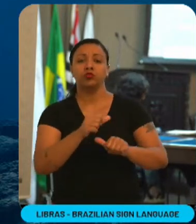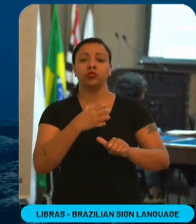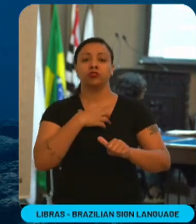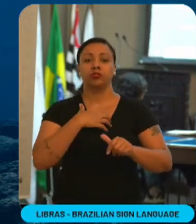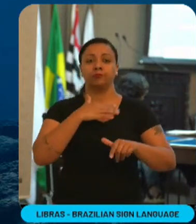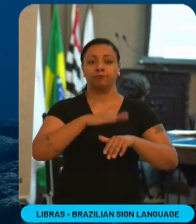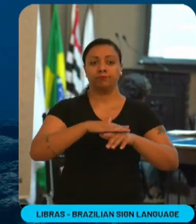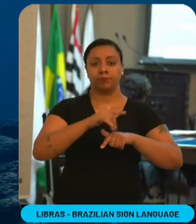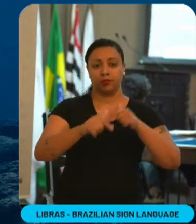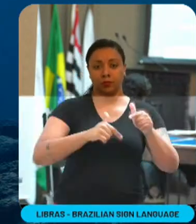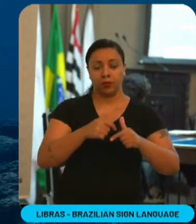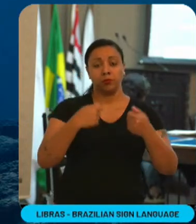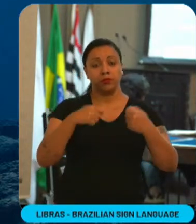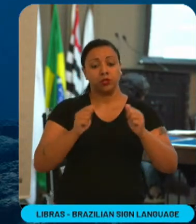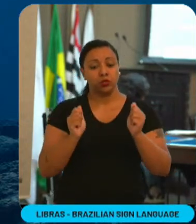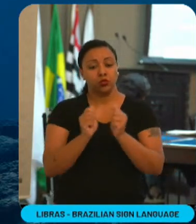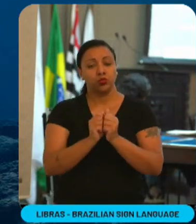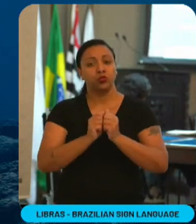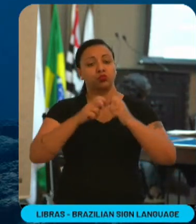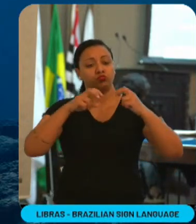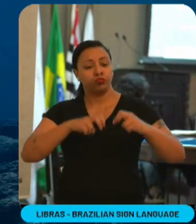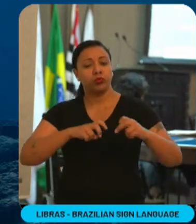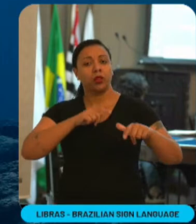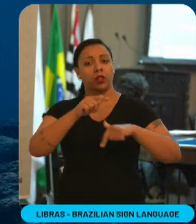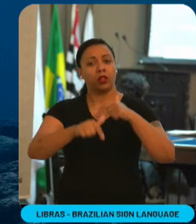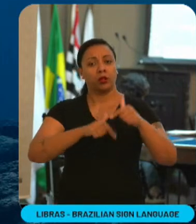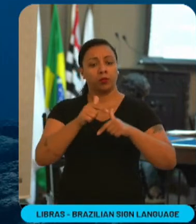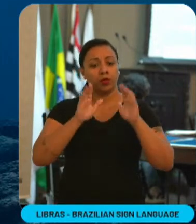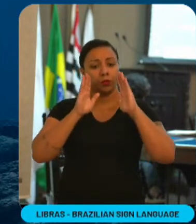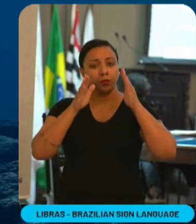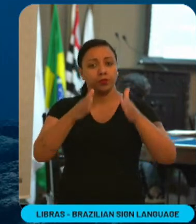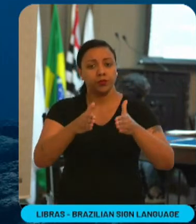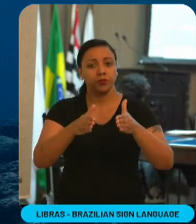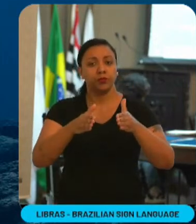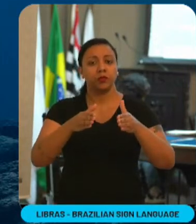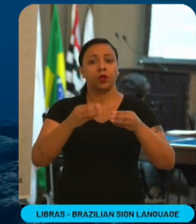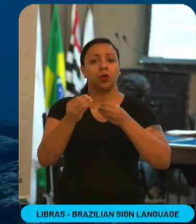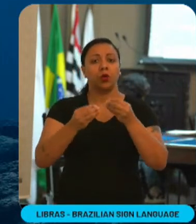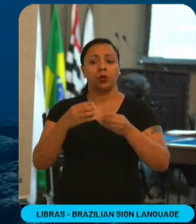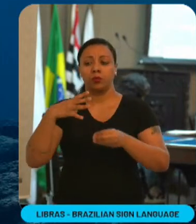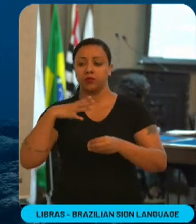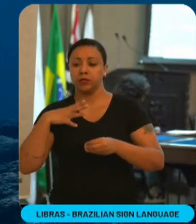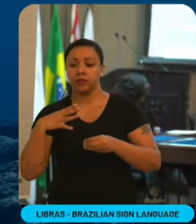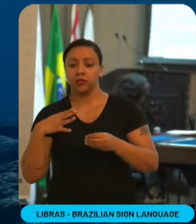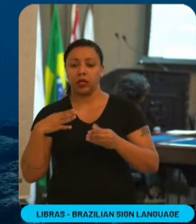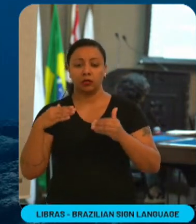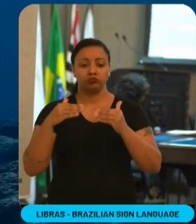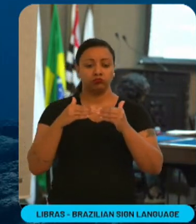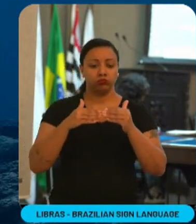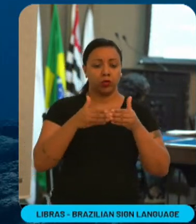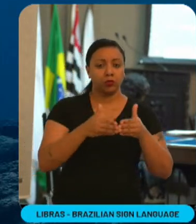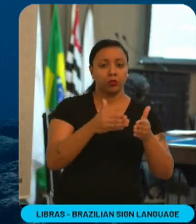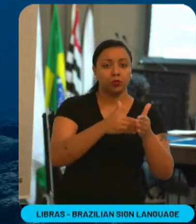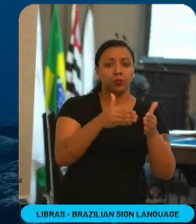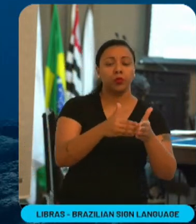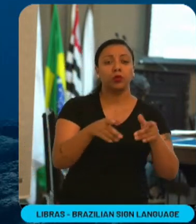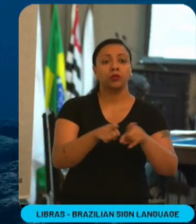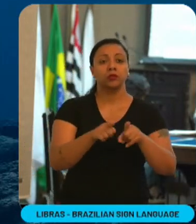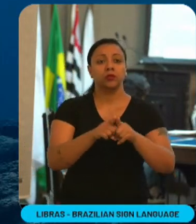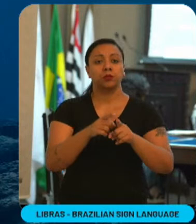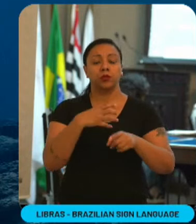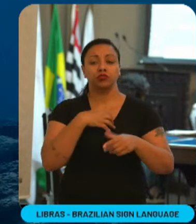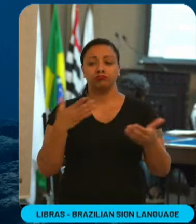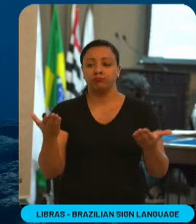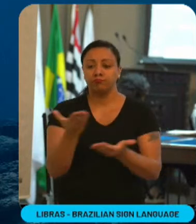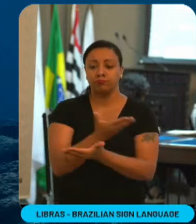ship navigation, we have to work with the whole size because of the